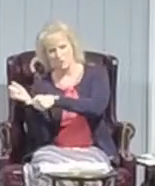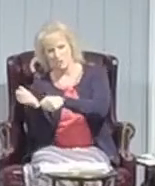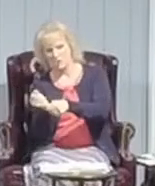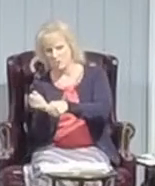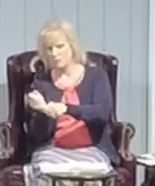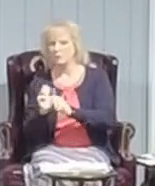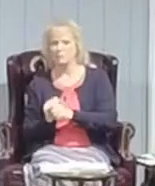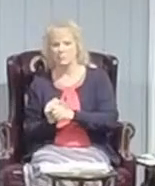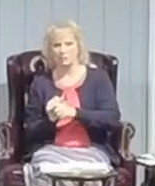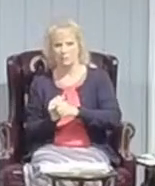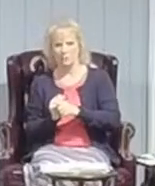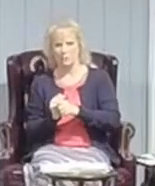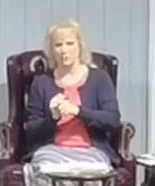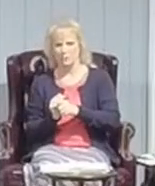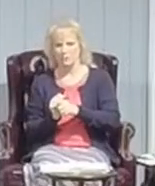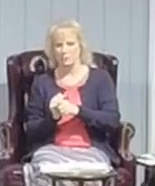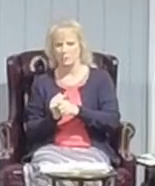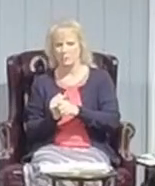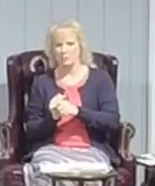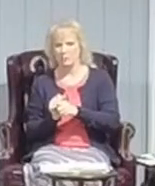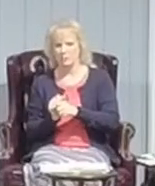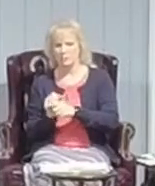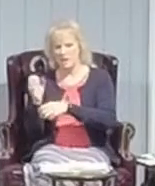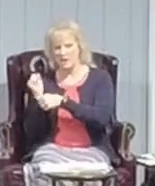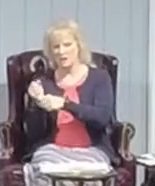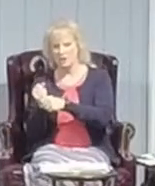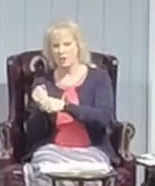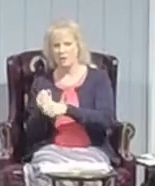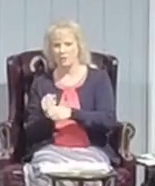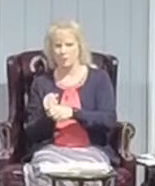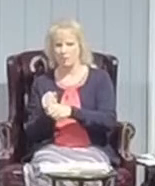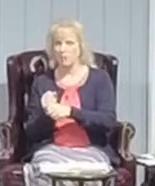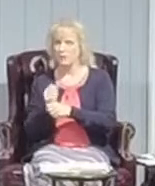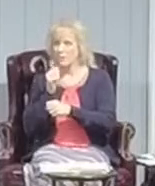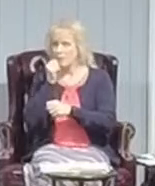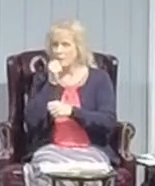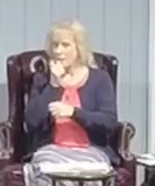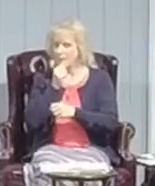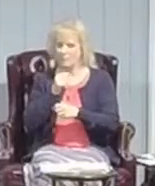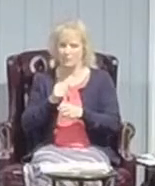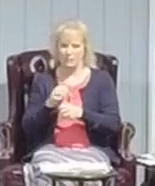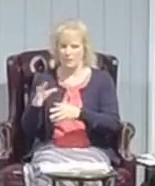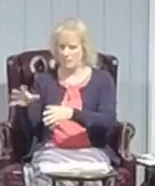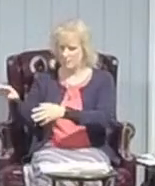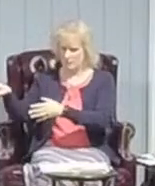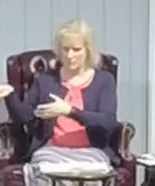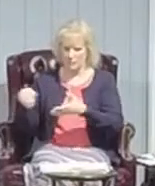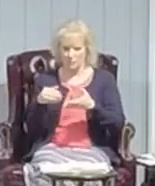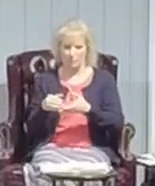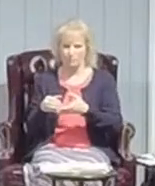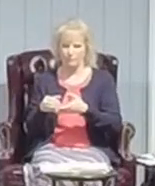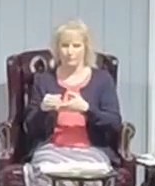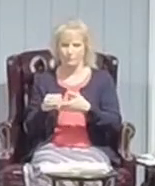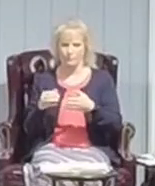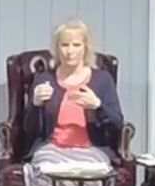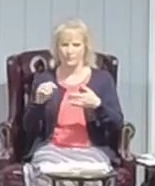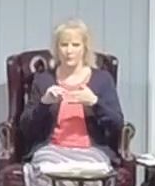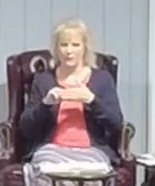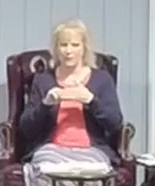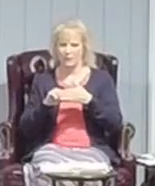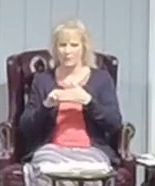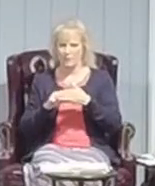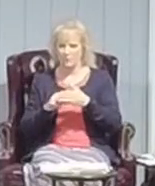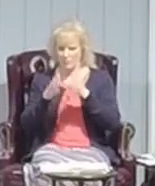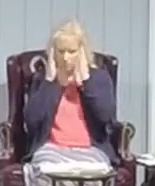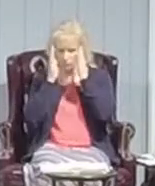as hard as you can. And you get back in that batter's box, and everybody starts yelling again. But you know what? You keep